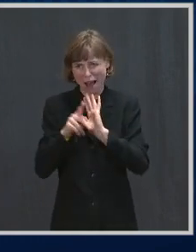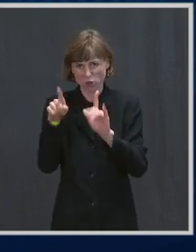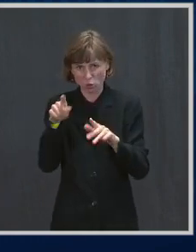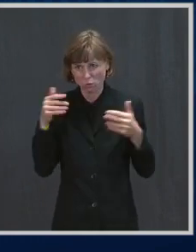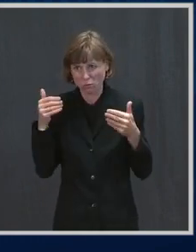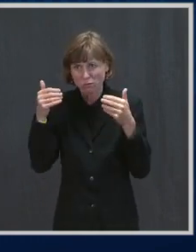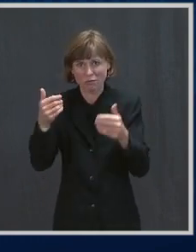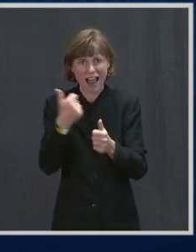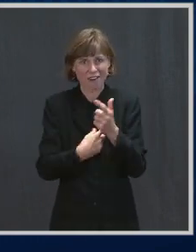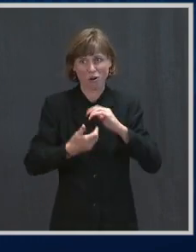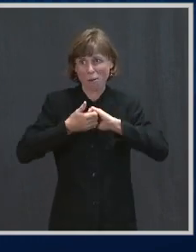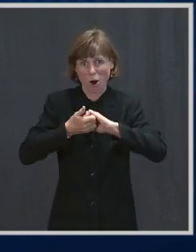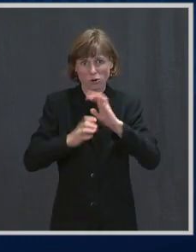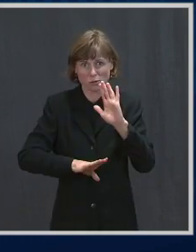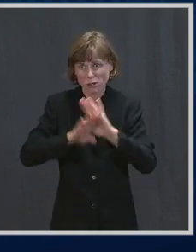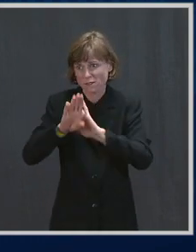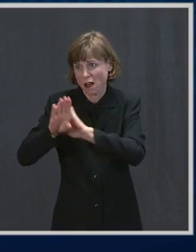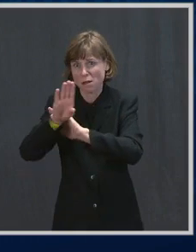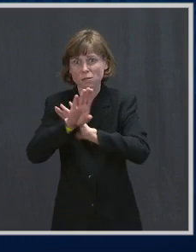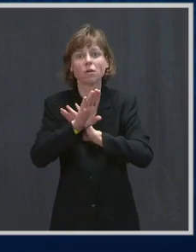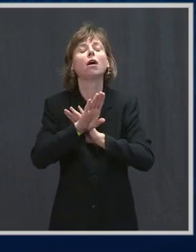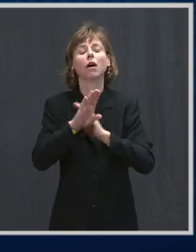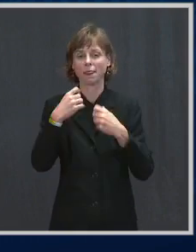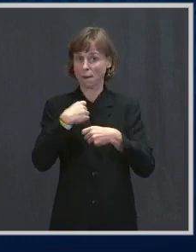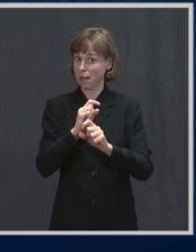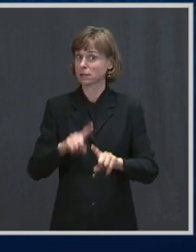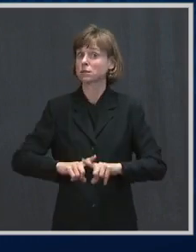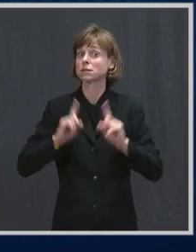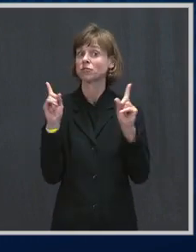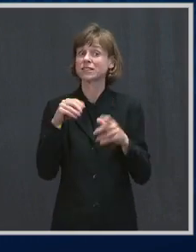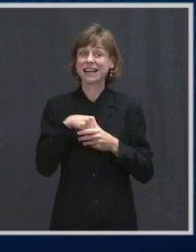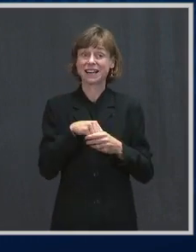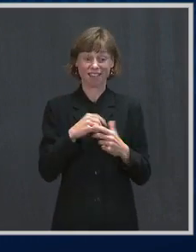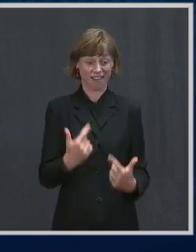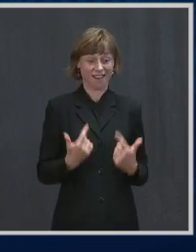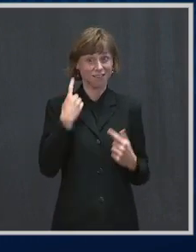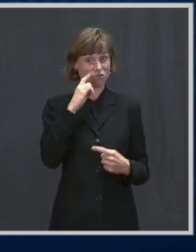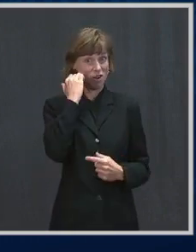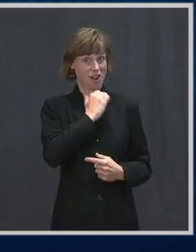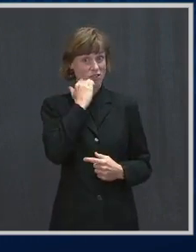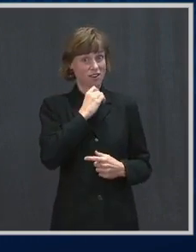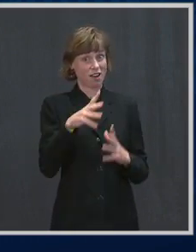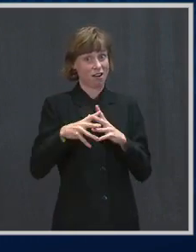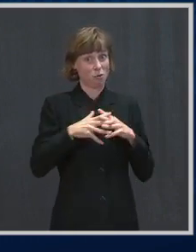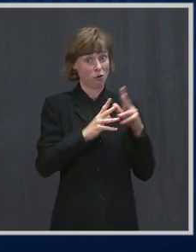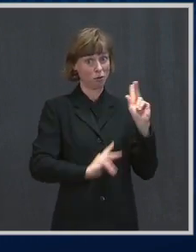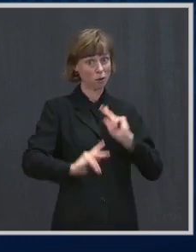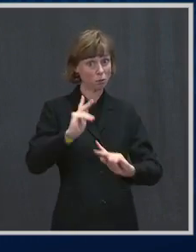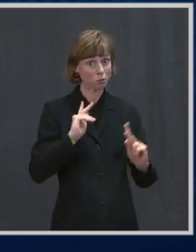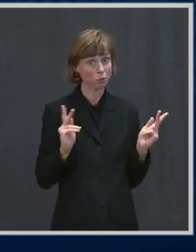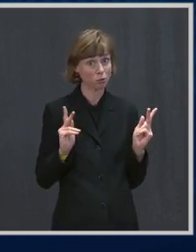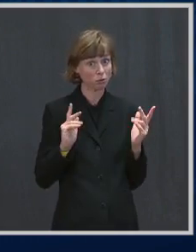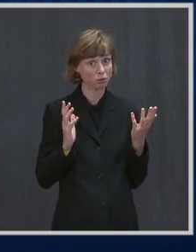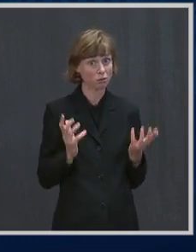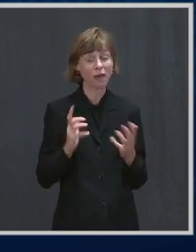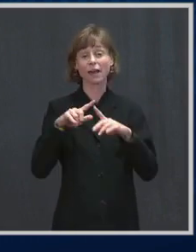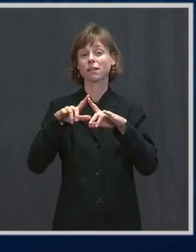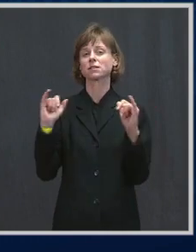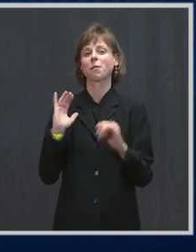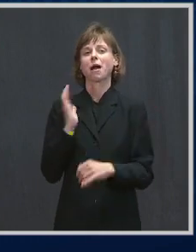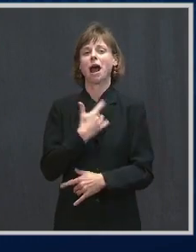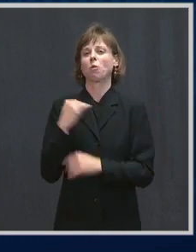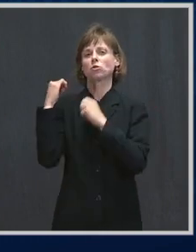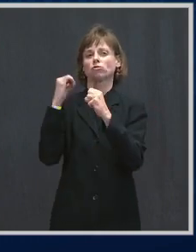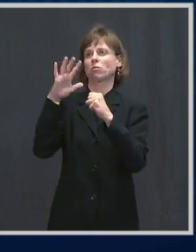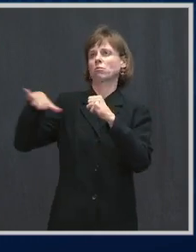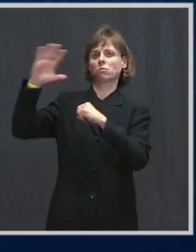forge makes a difference in the lives of everyday Americans. At the same time, our strength in the